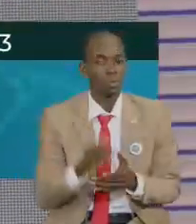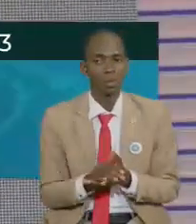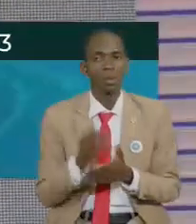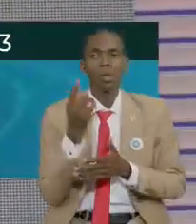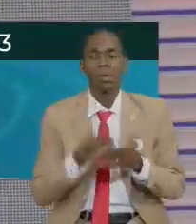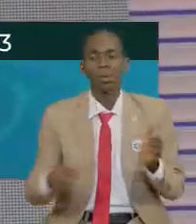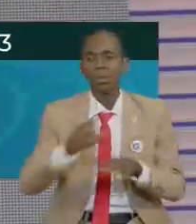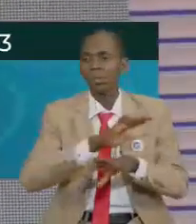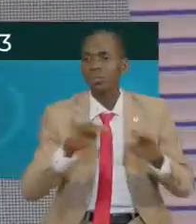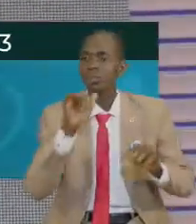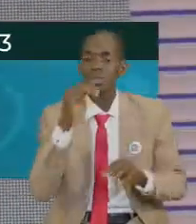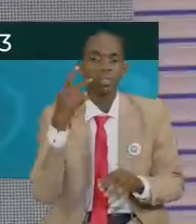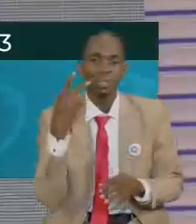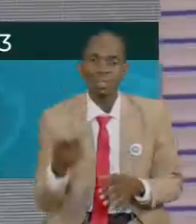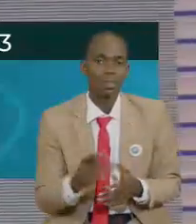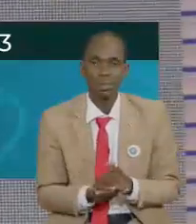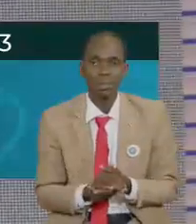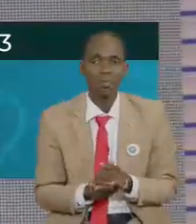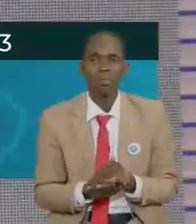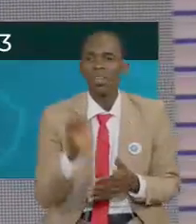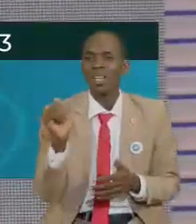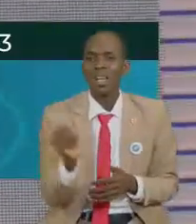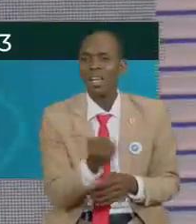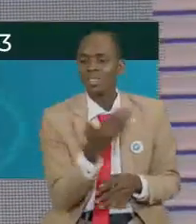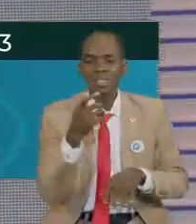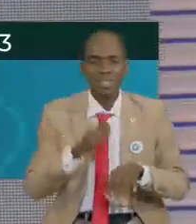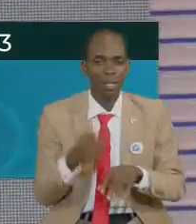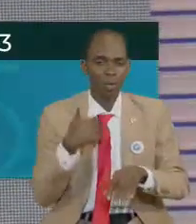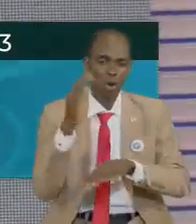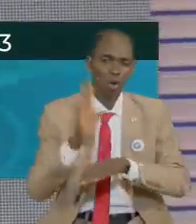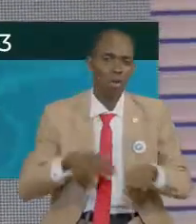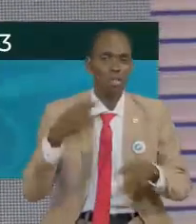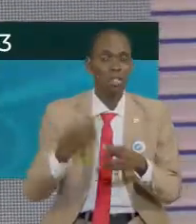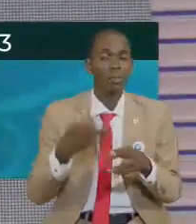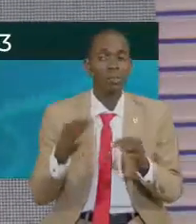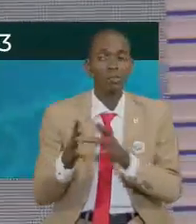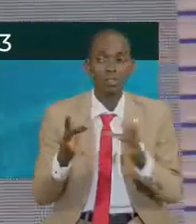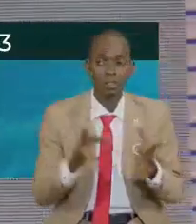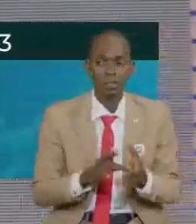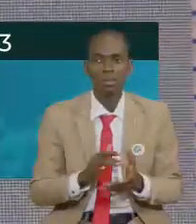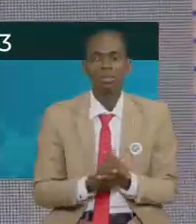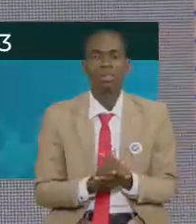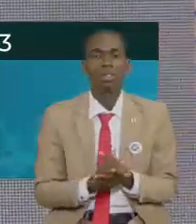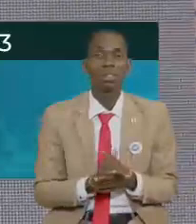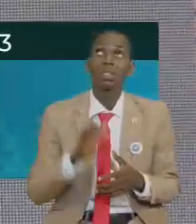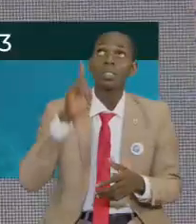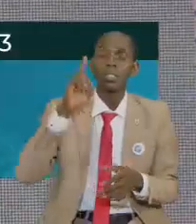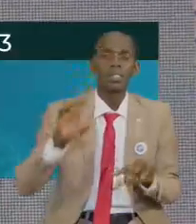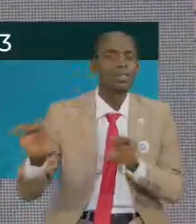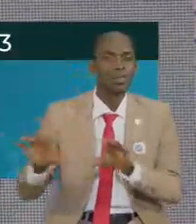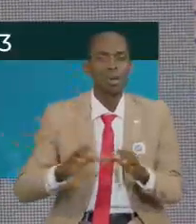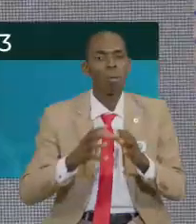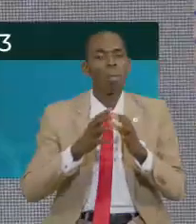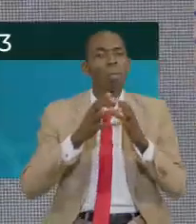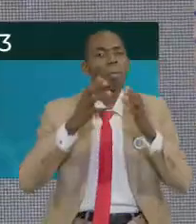see. Anytime we mention the name of Jesus, he does more than we